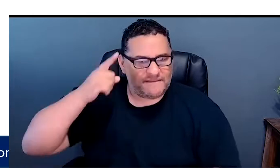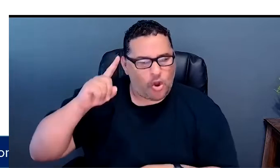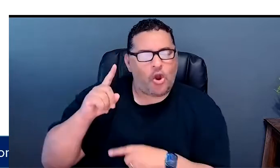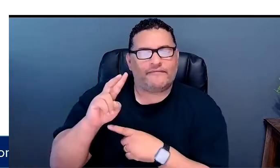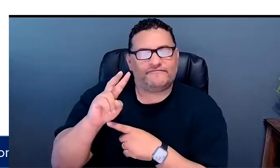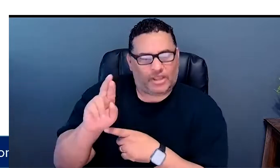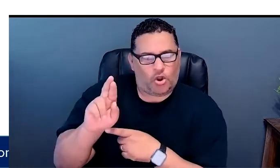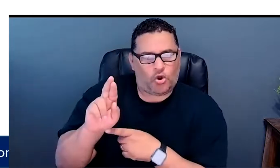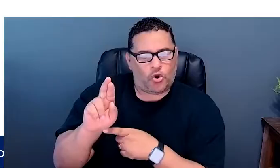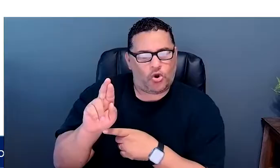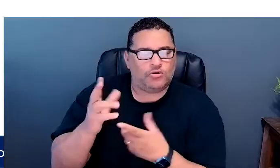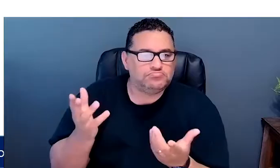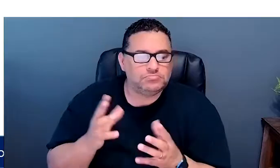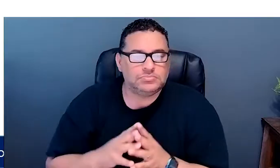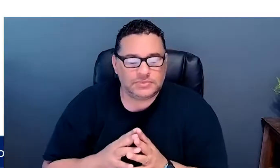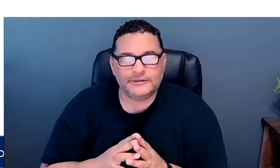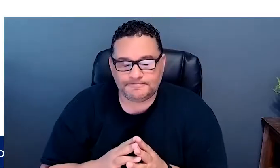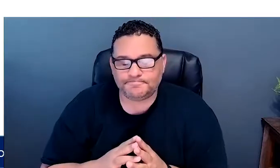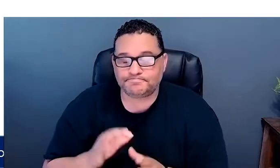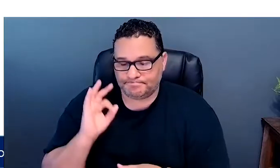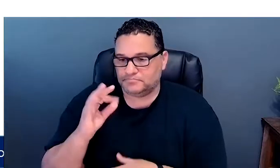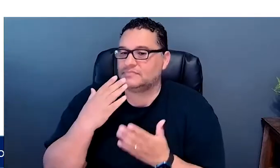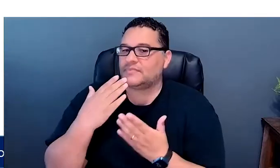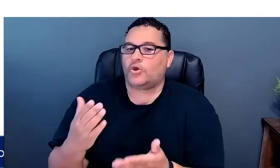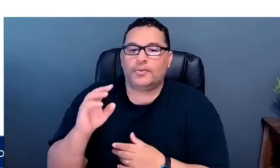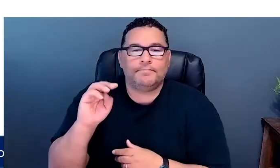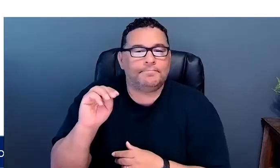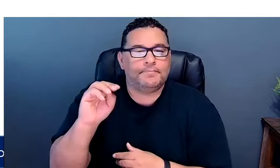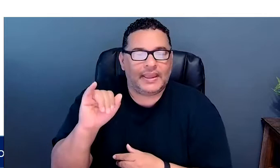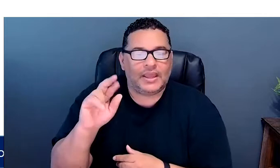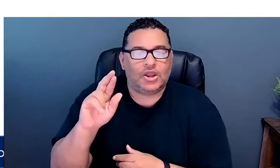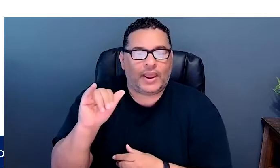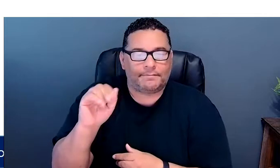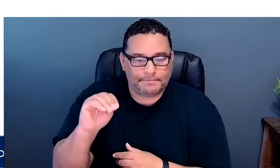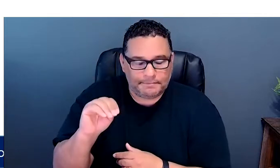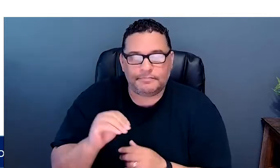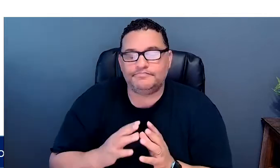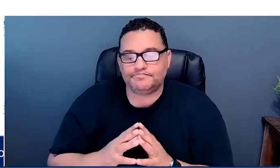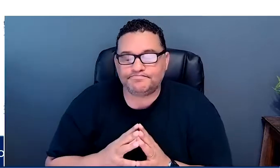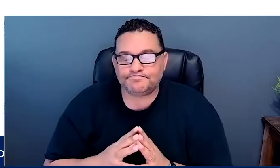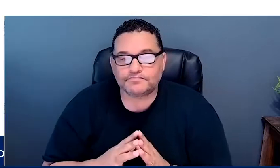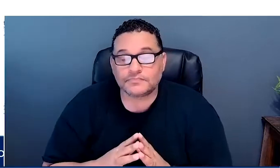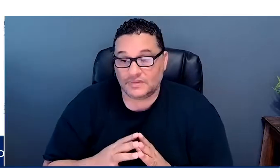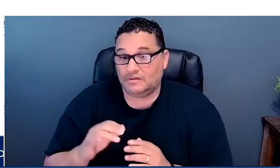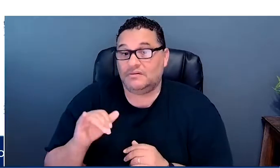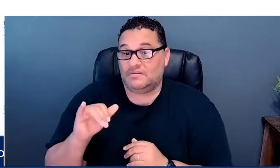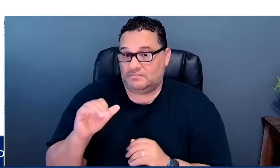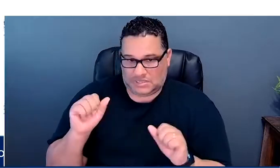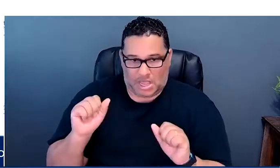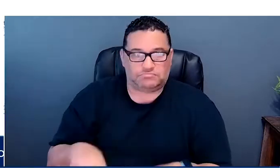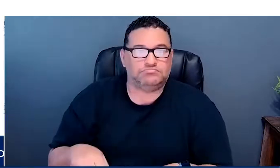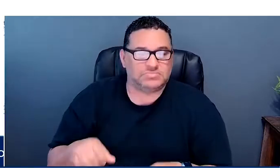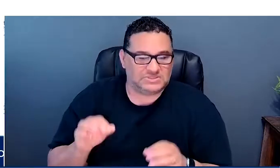rehabilitation. And thank you, Miriam. That is definitely possible. And